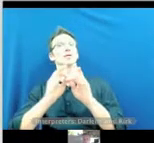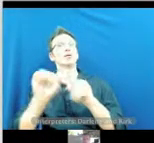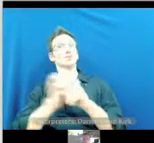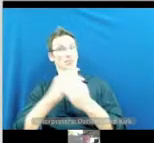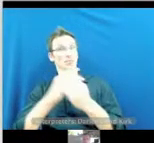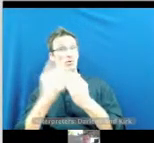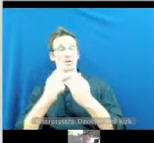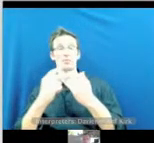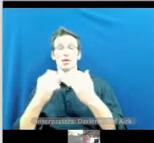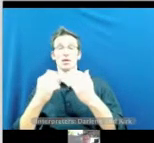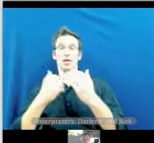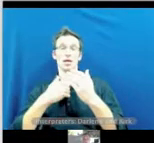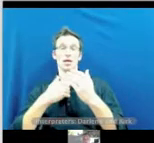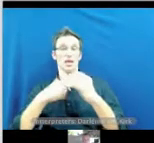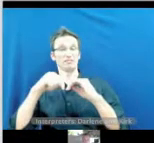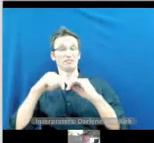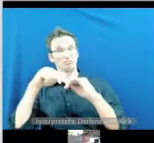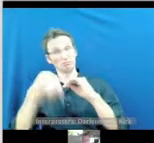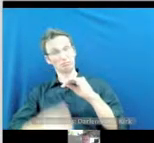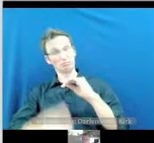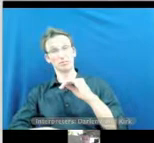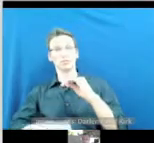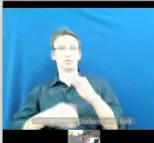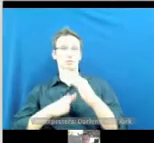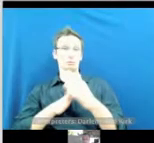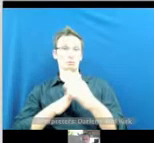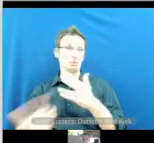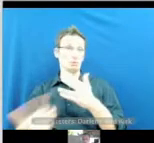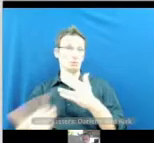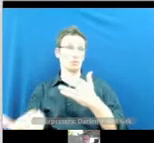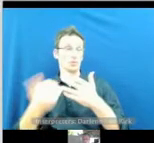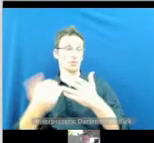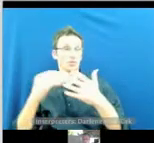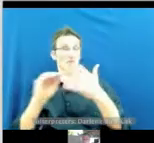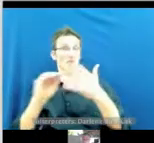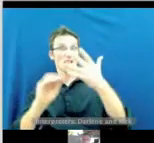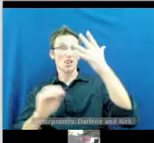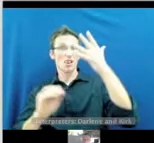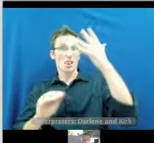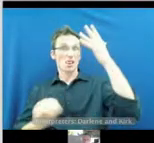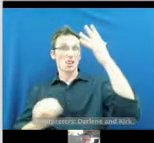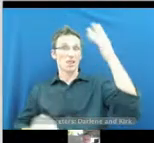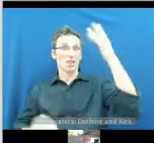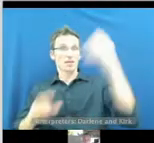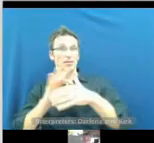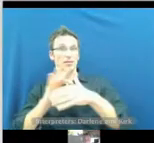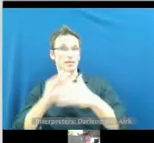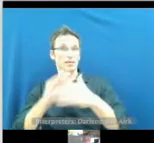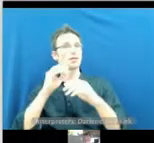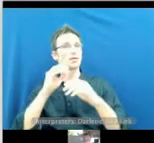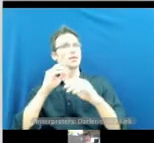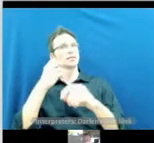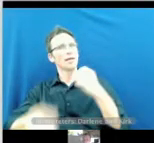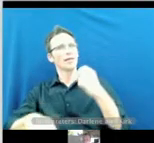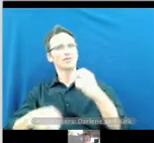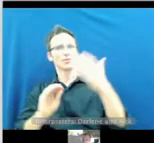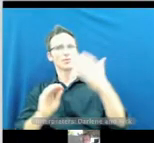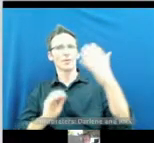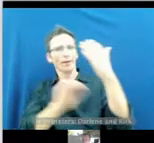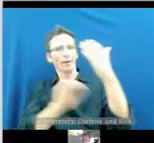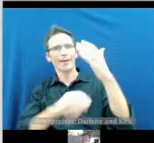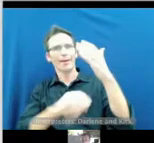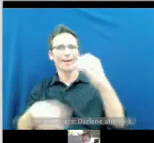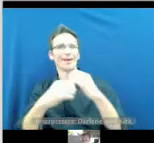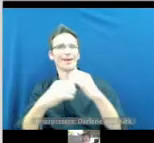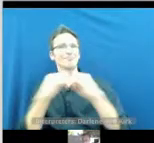difficult to put any more in it, and try to make this process a little easier for instructors. So